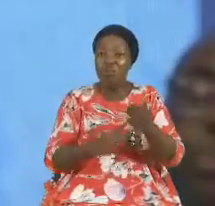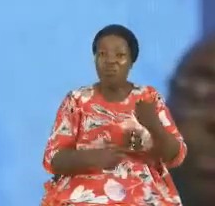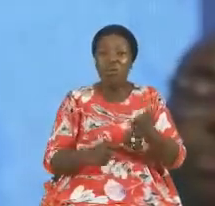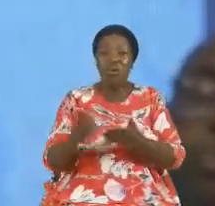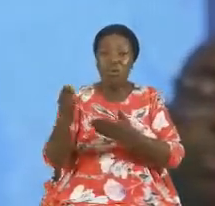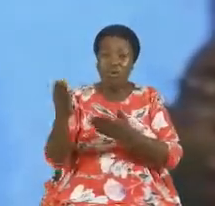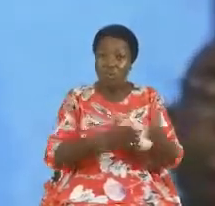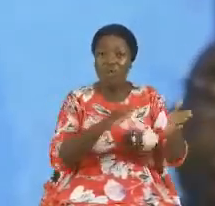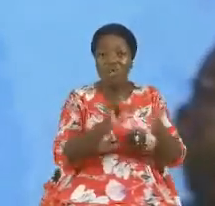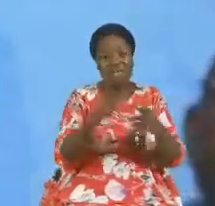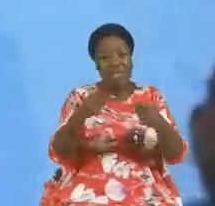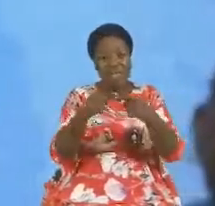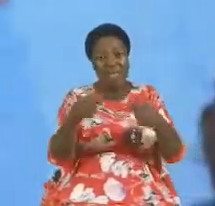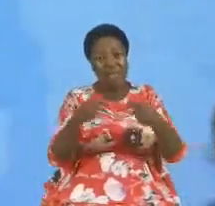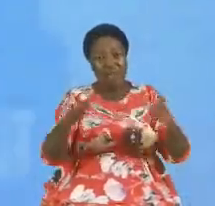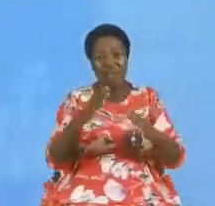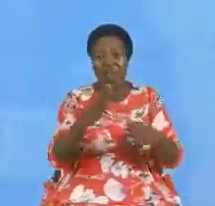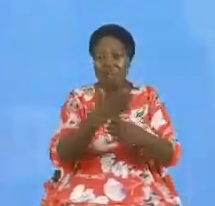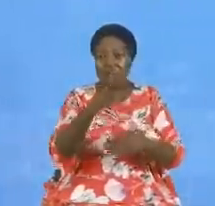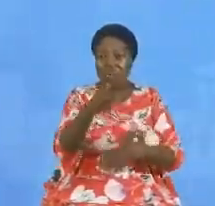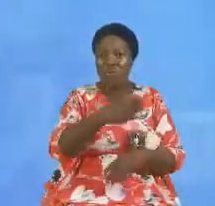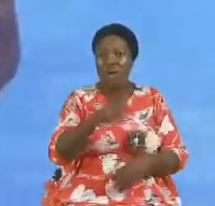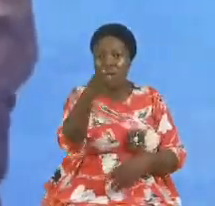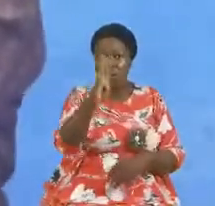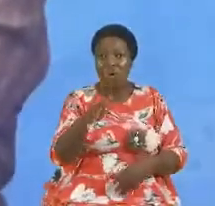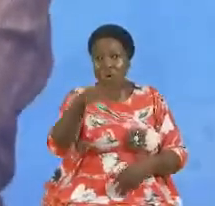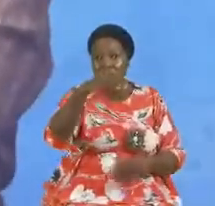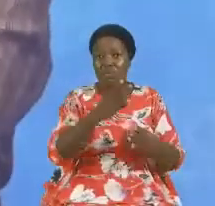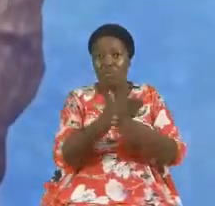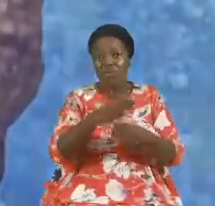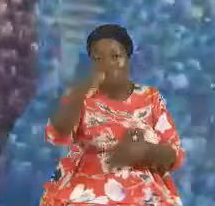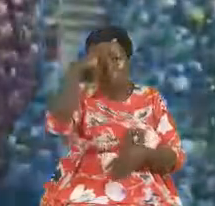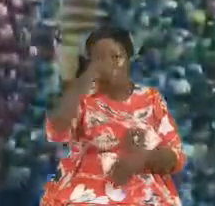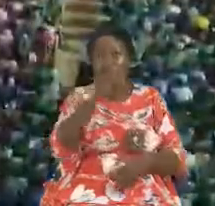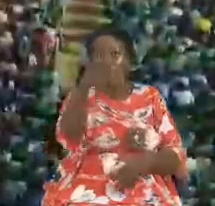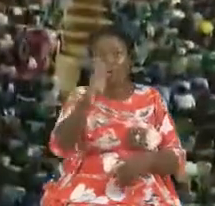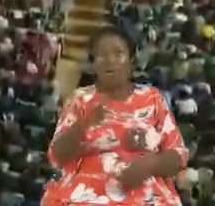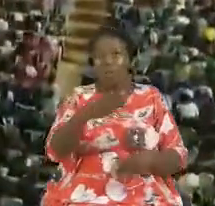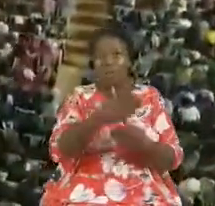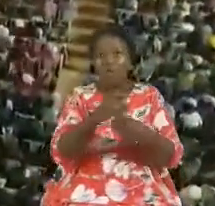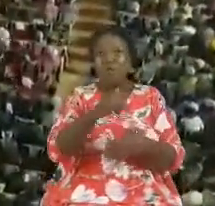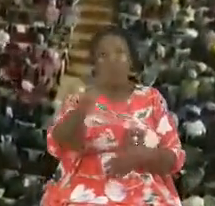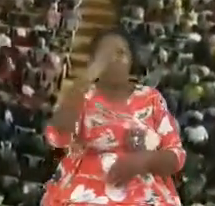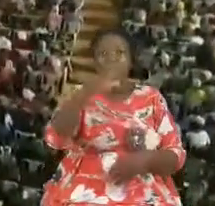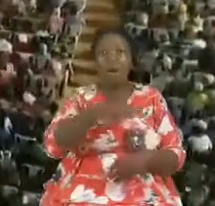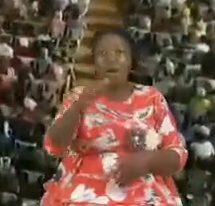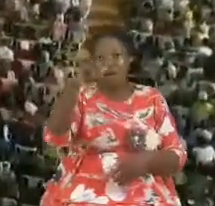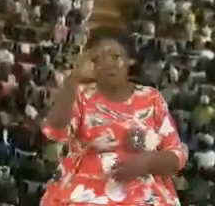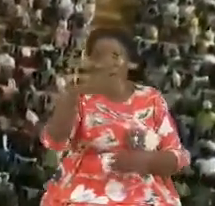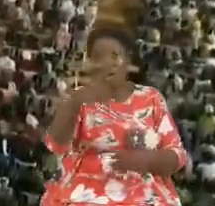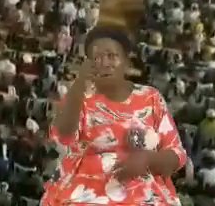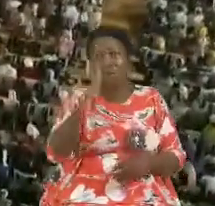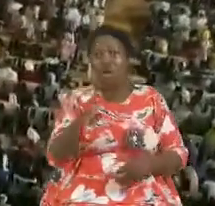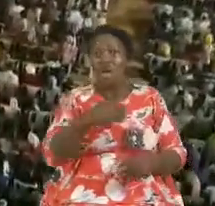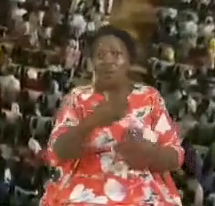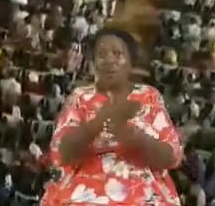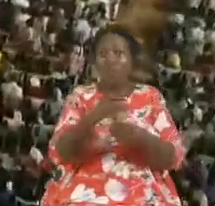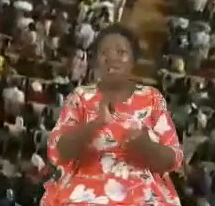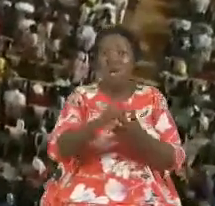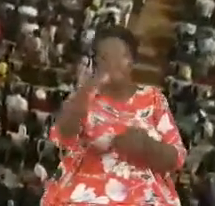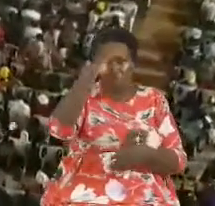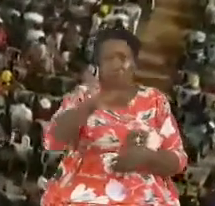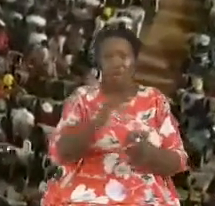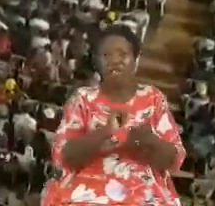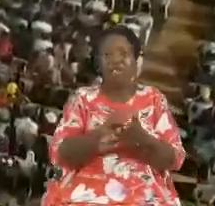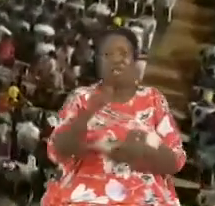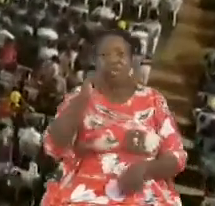God, a loving God. It says, what brought the enmity between you and God, between man and God, between